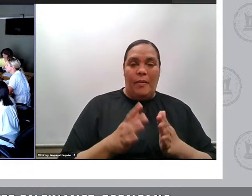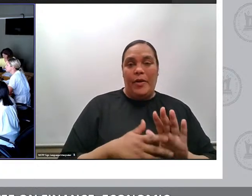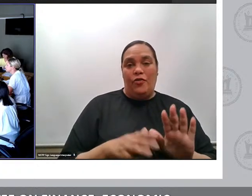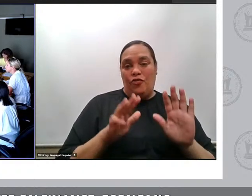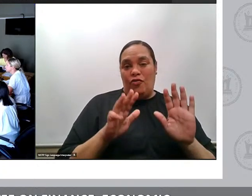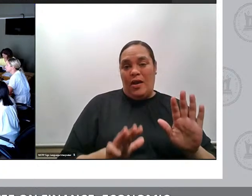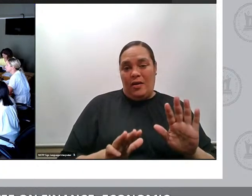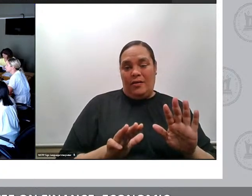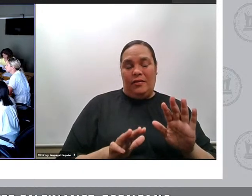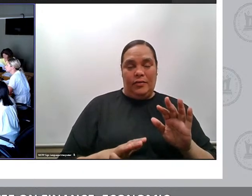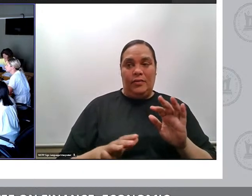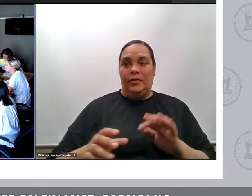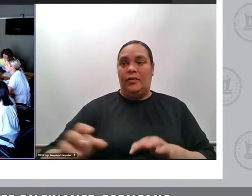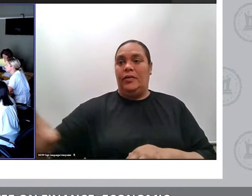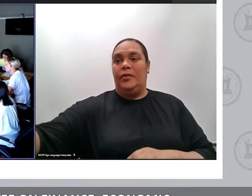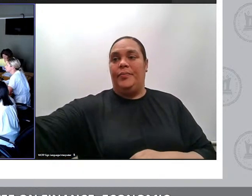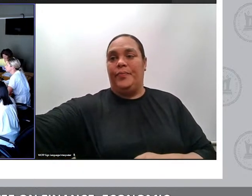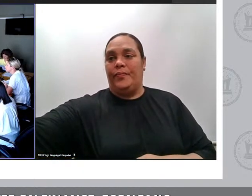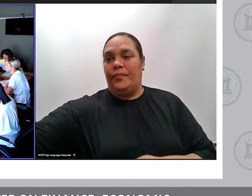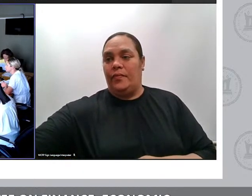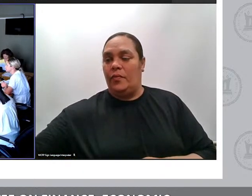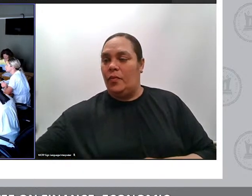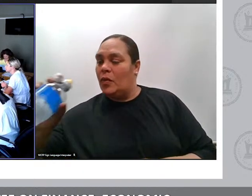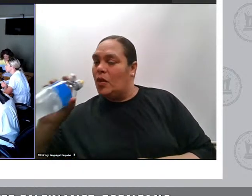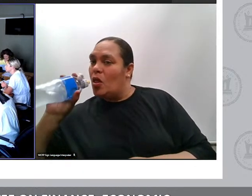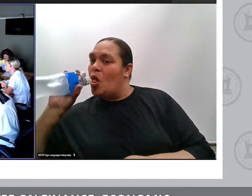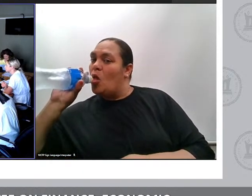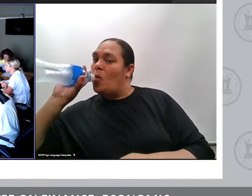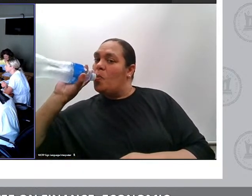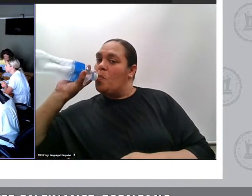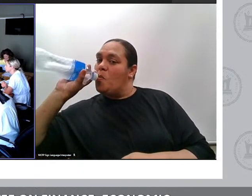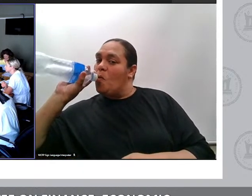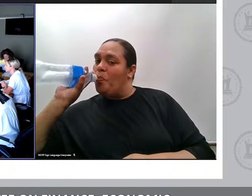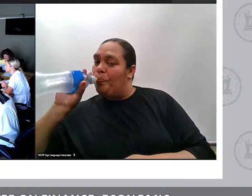9 under shortlisting criteria applied